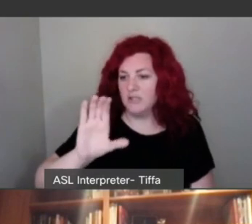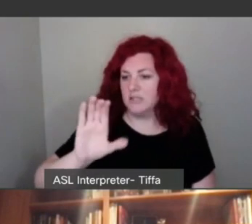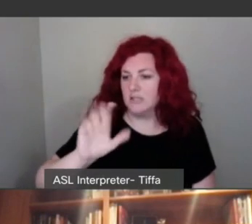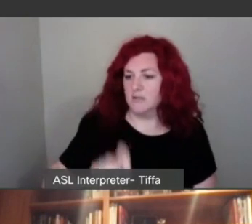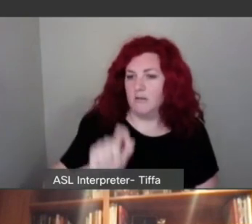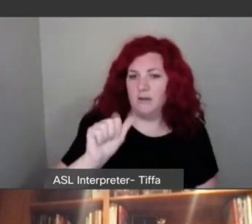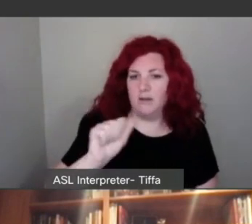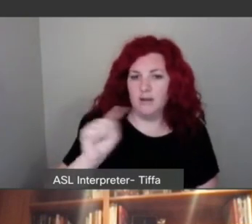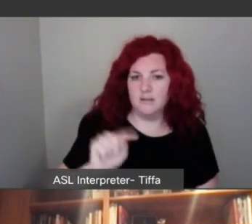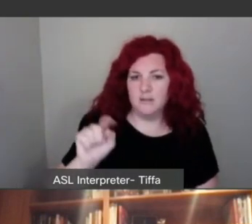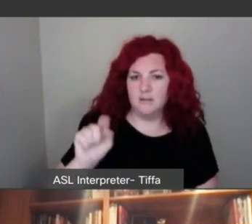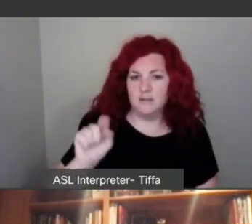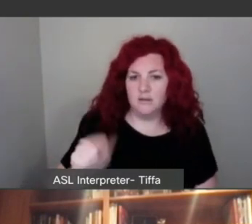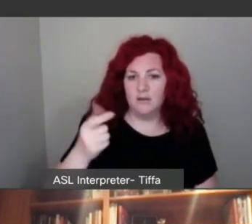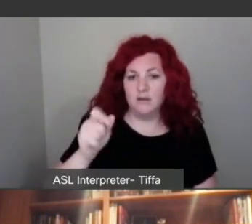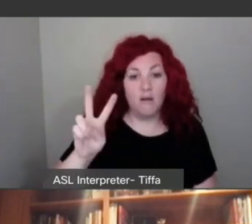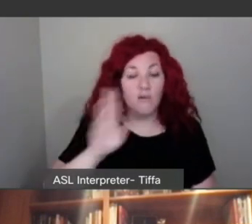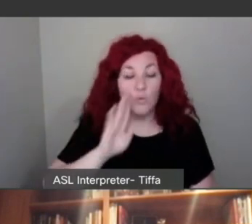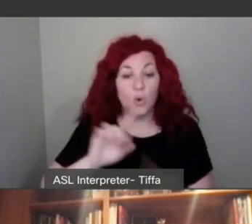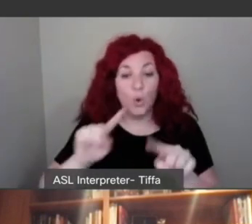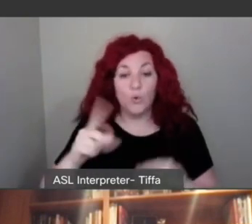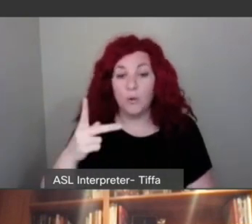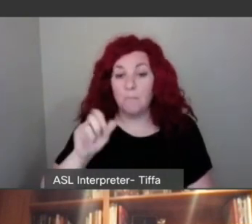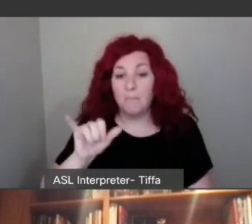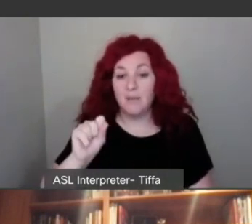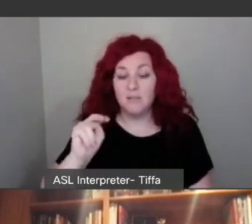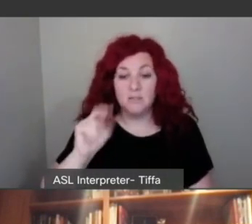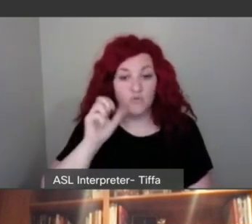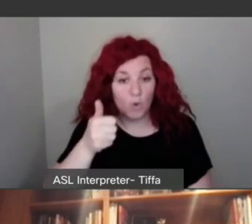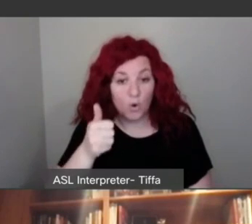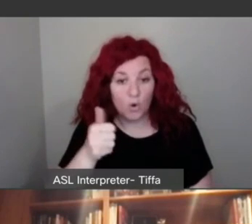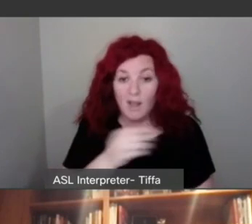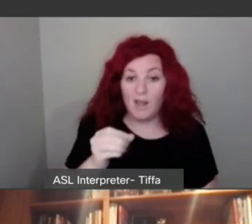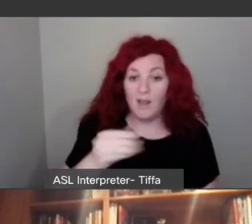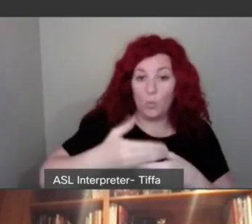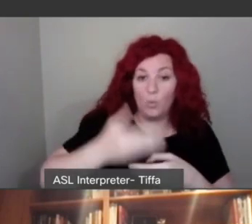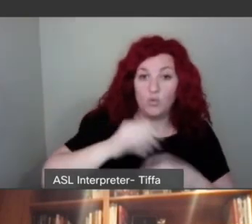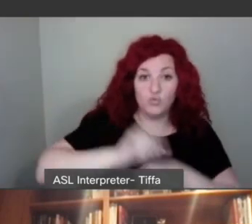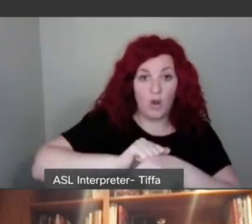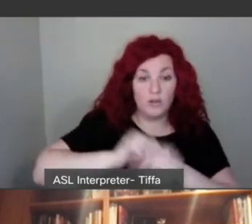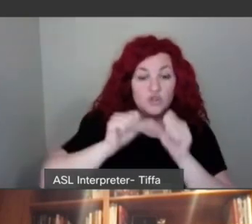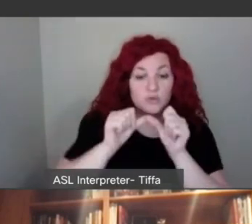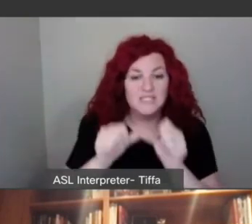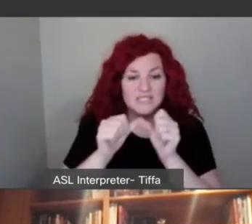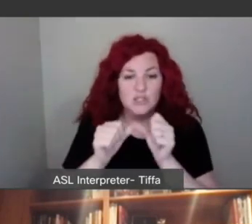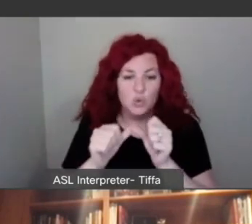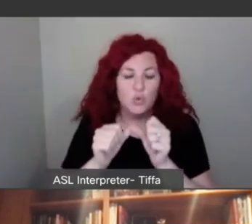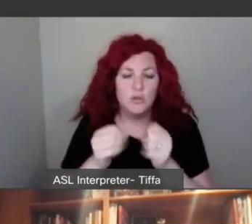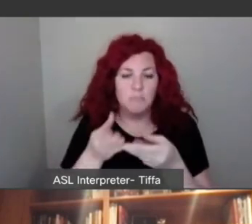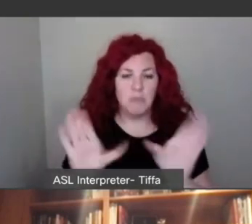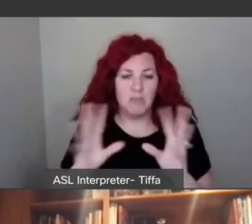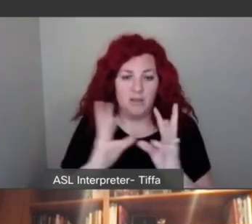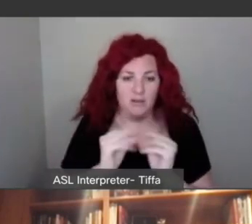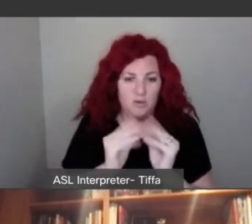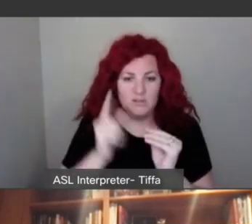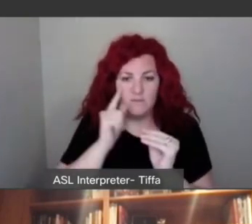irc.az.gov. We will be in Payson tomorrow and Windrock to continue these public hearings on the draft